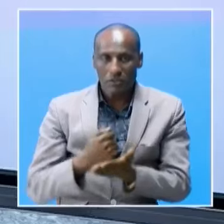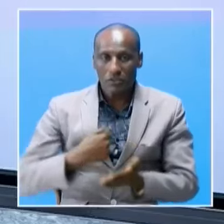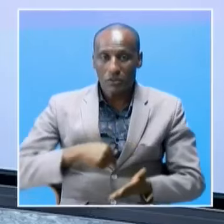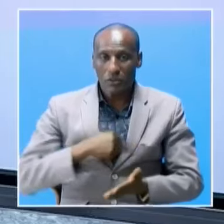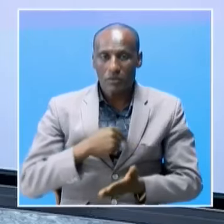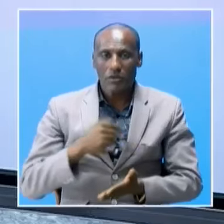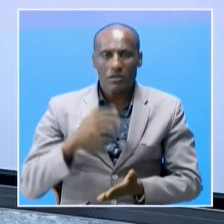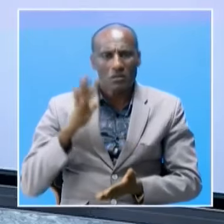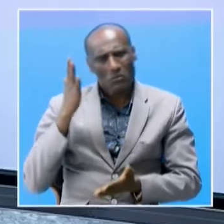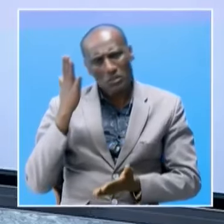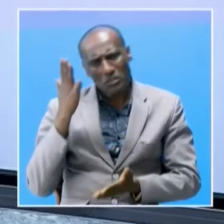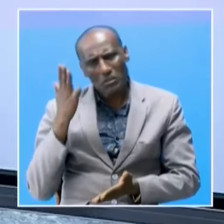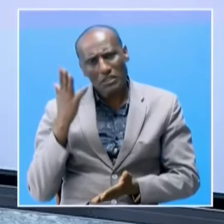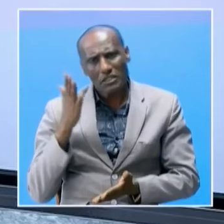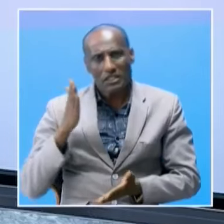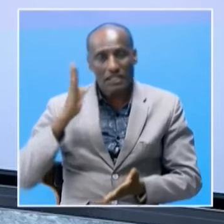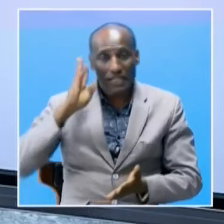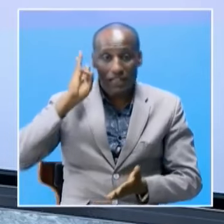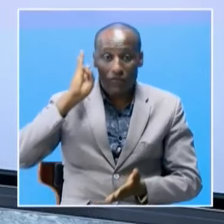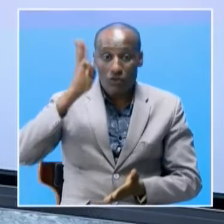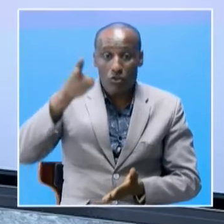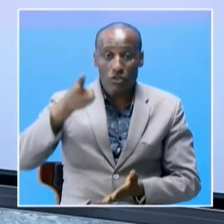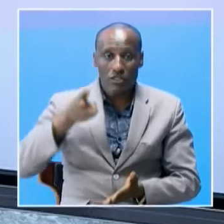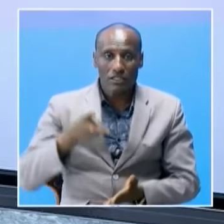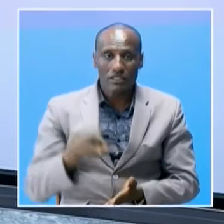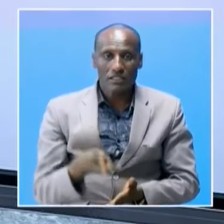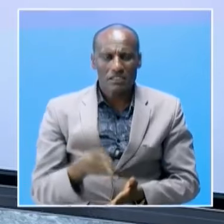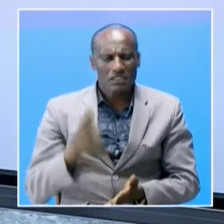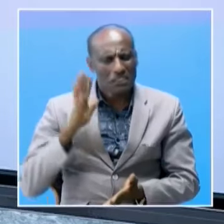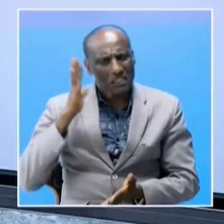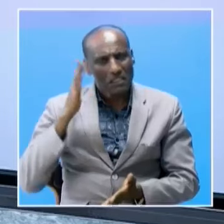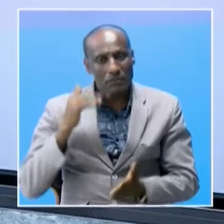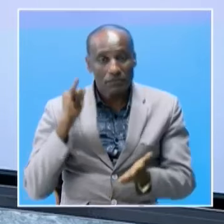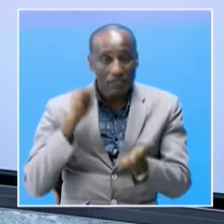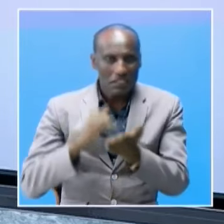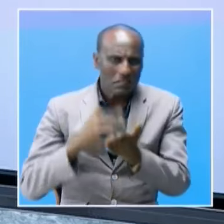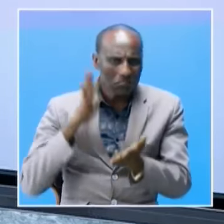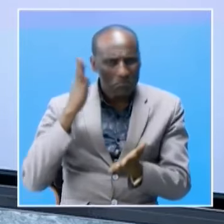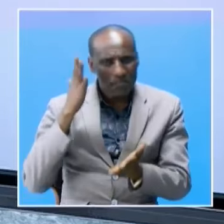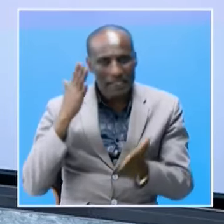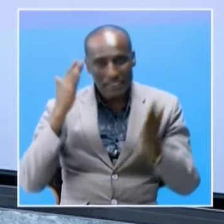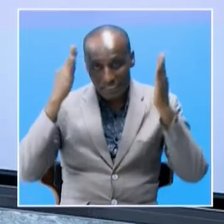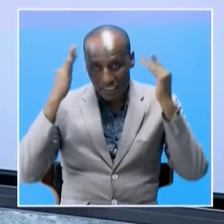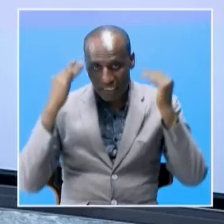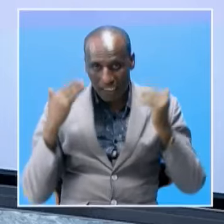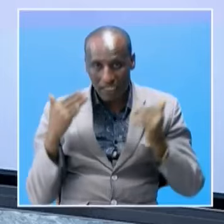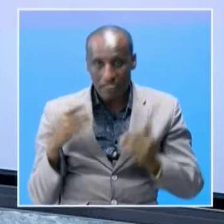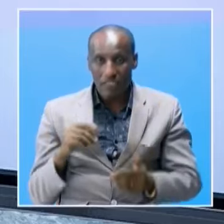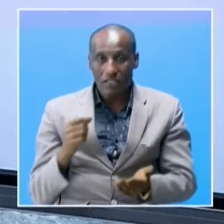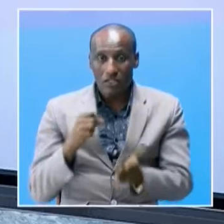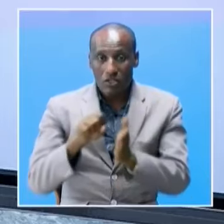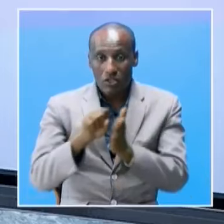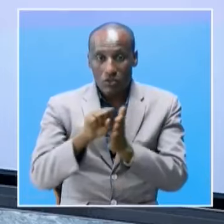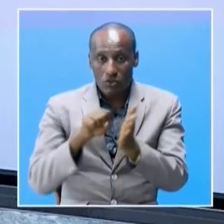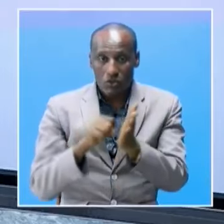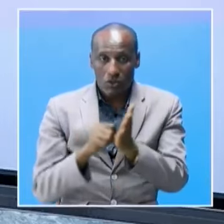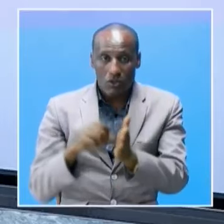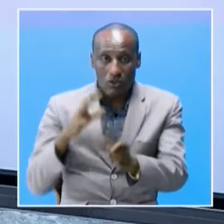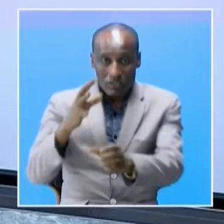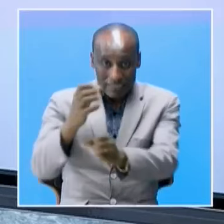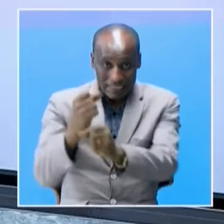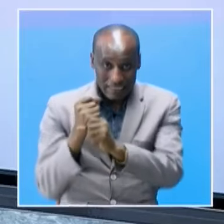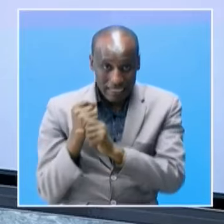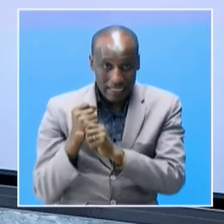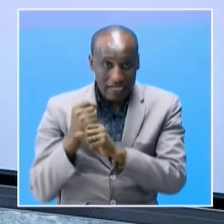is a possibility in the future, right? It might rain, so take an umbrella. Let's see another